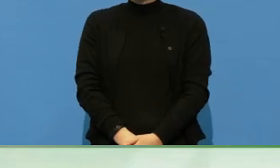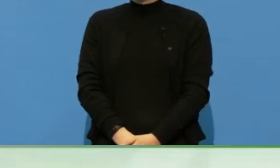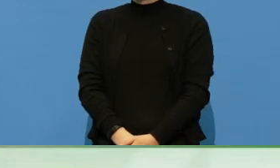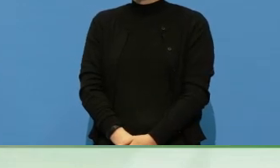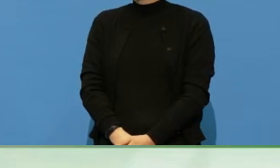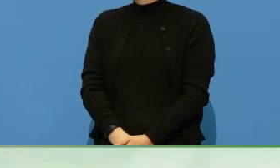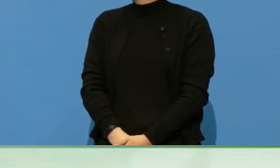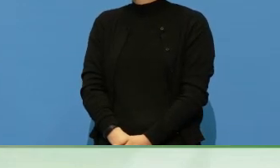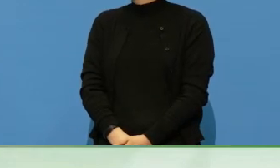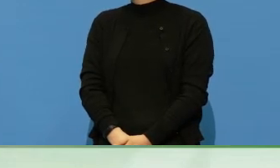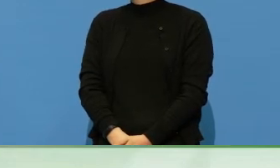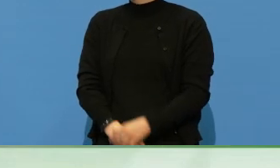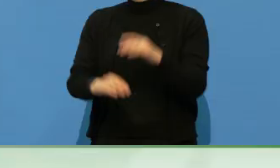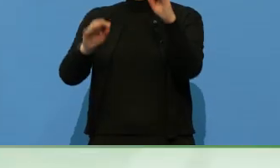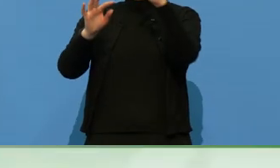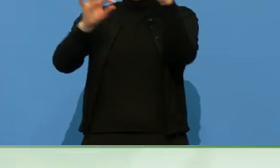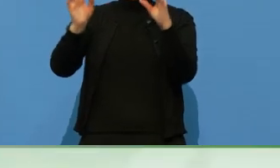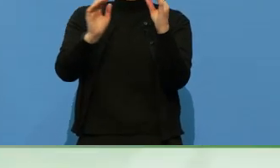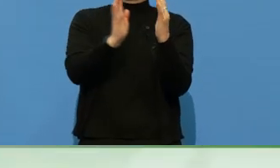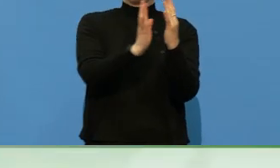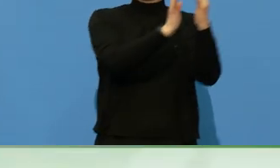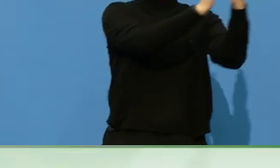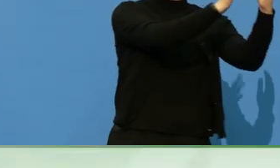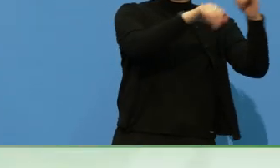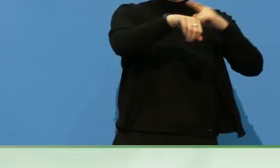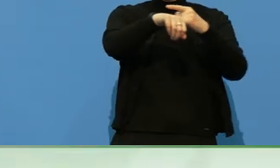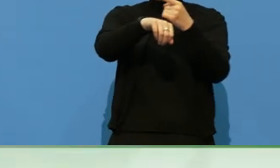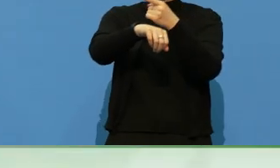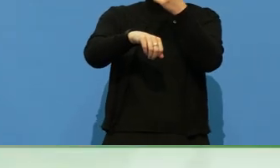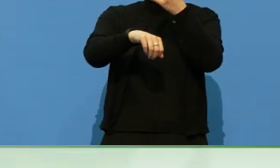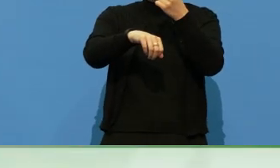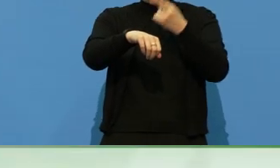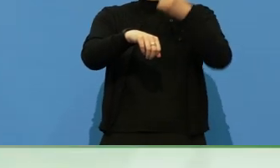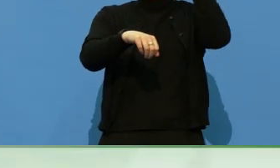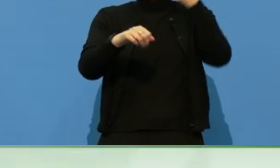And the questions will be taken to the side afterwards because our time is out. So thank you.